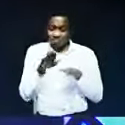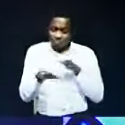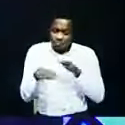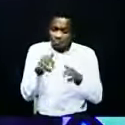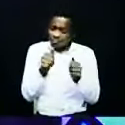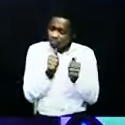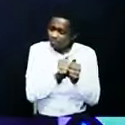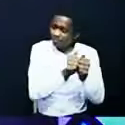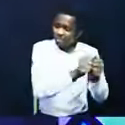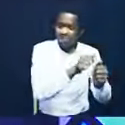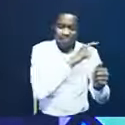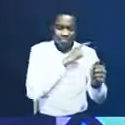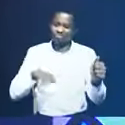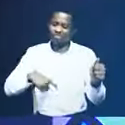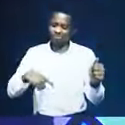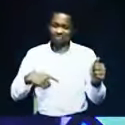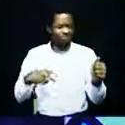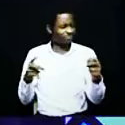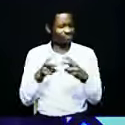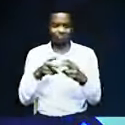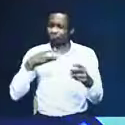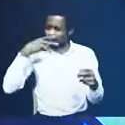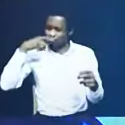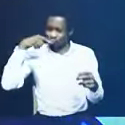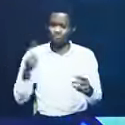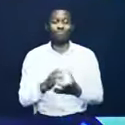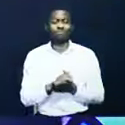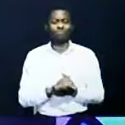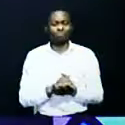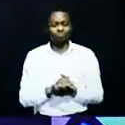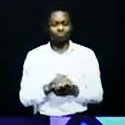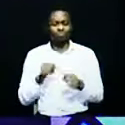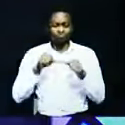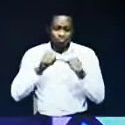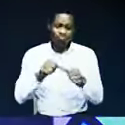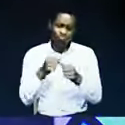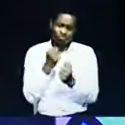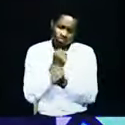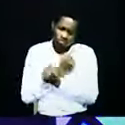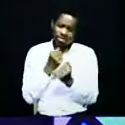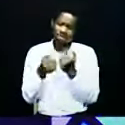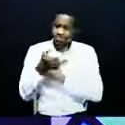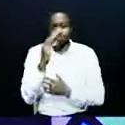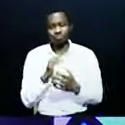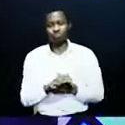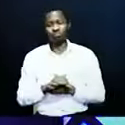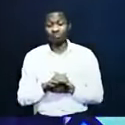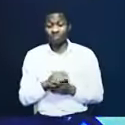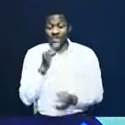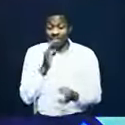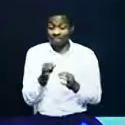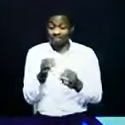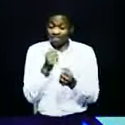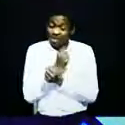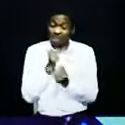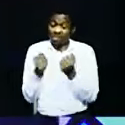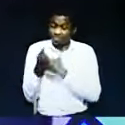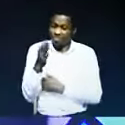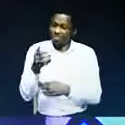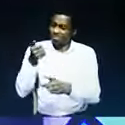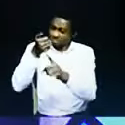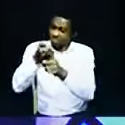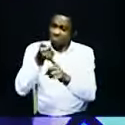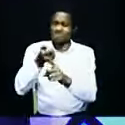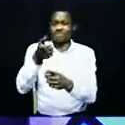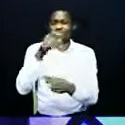we irade benante. Keep falling in love with him. Do irade. See, the benefit is ours, not his. E hon fa so no ba yen chen